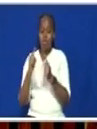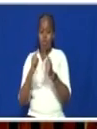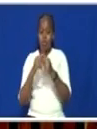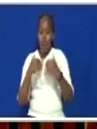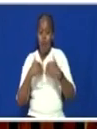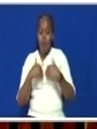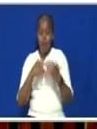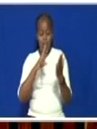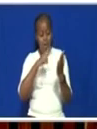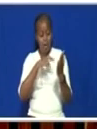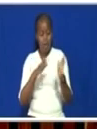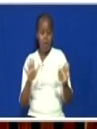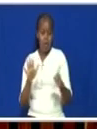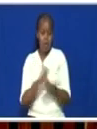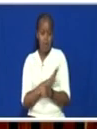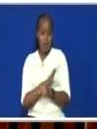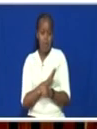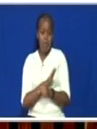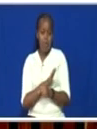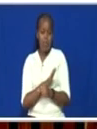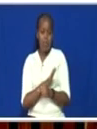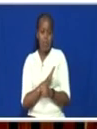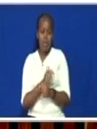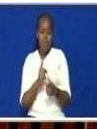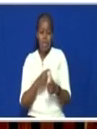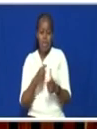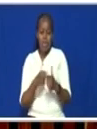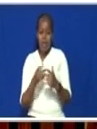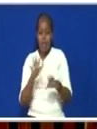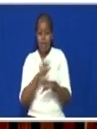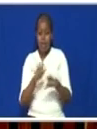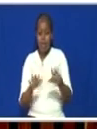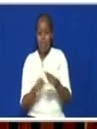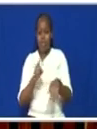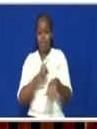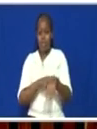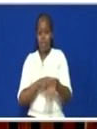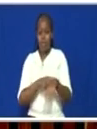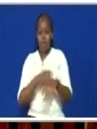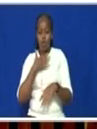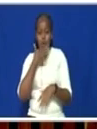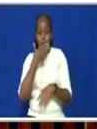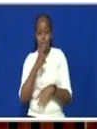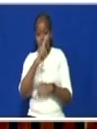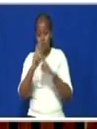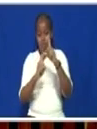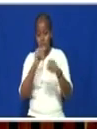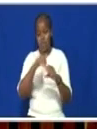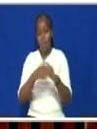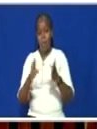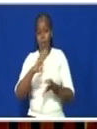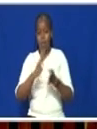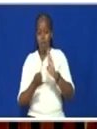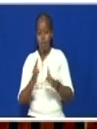read enough, and every time you are responding to structured questions in biology, you ought